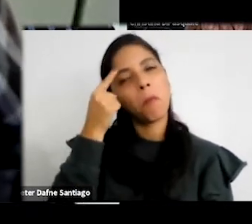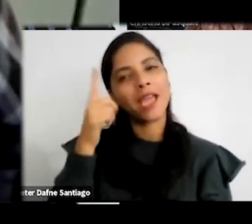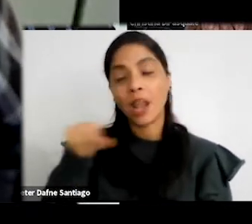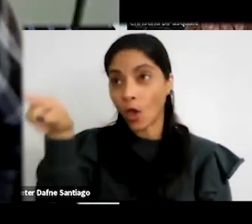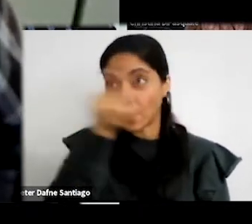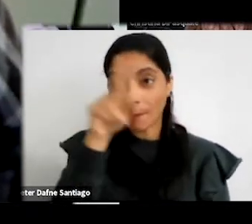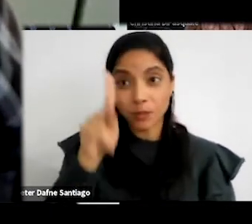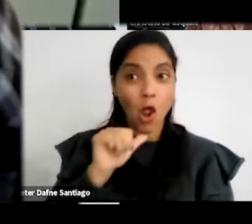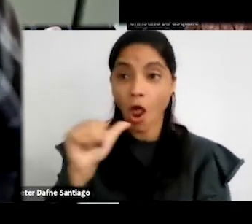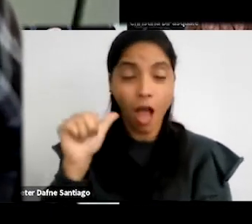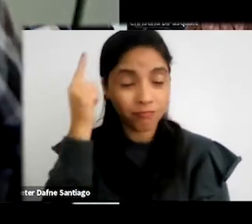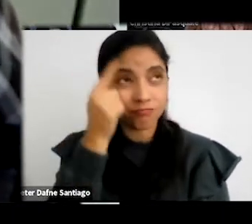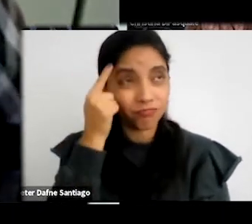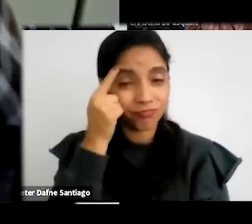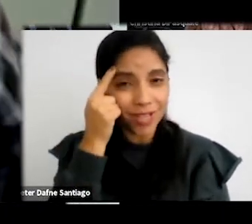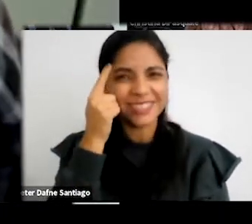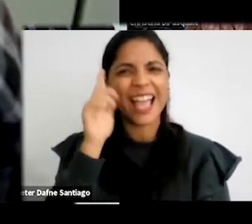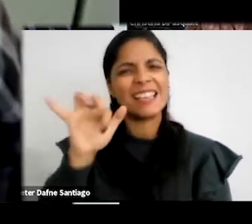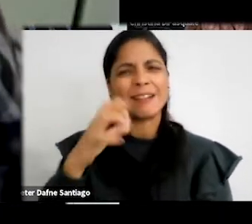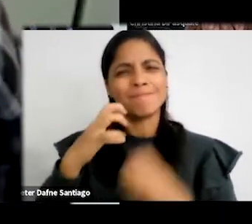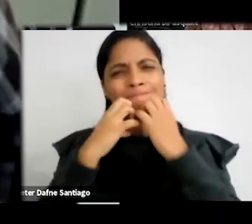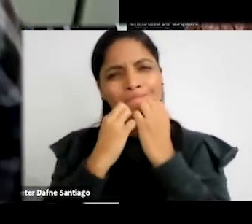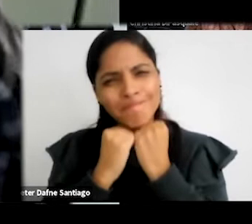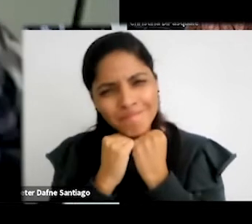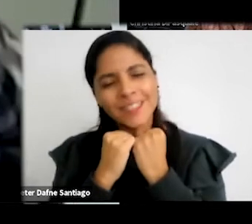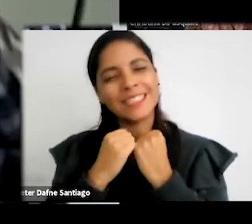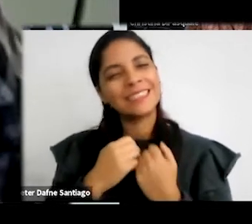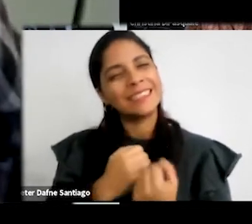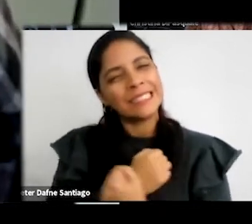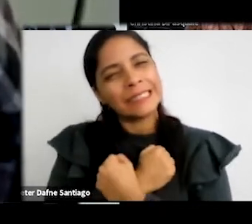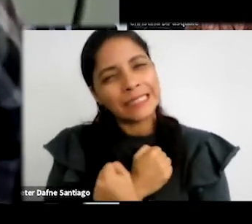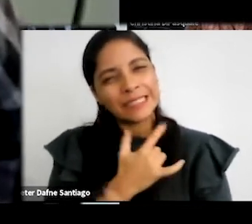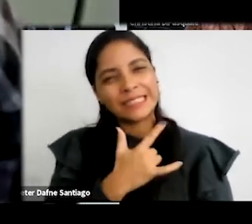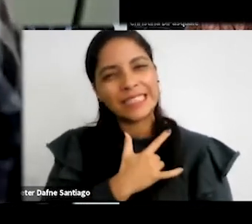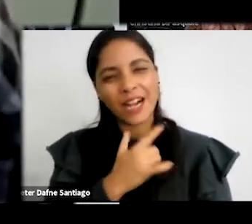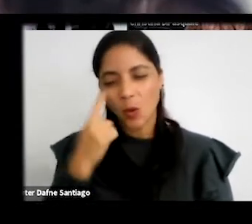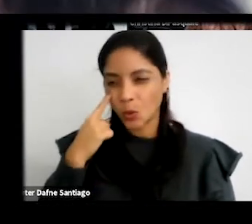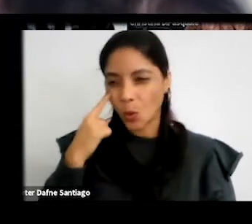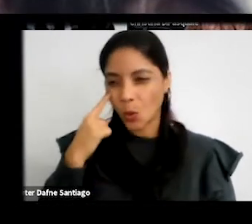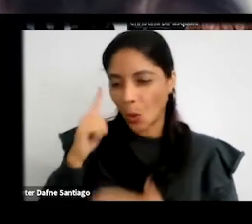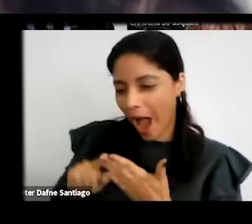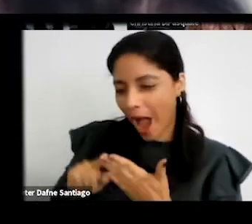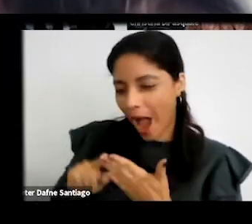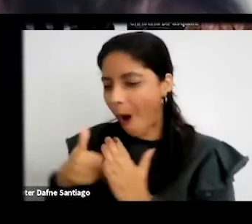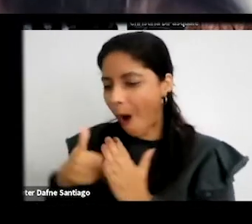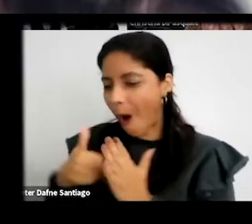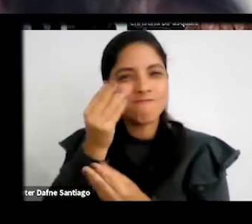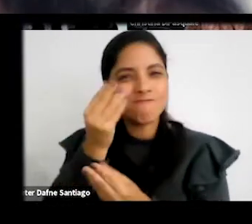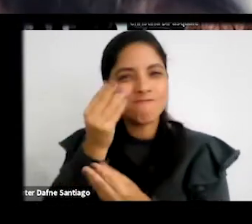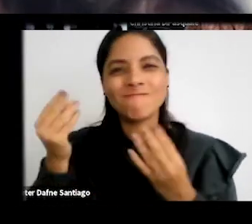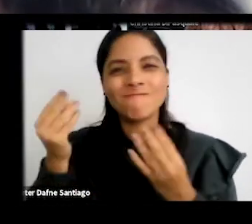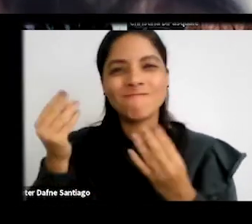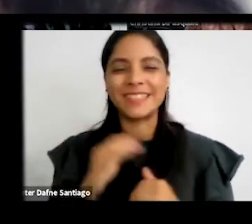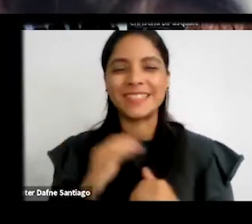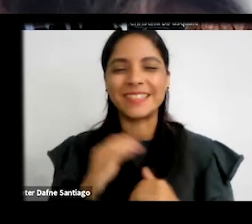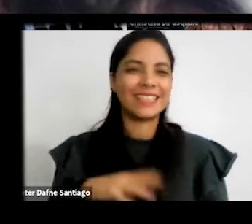the passion that goes into a lot of archival research. They think it can be very dry and filled with dusty papers and images and things like that.